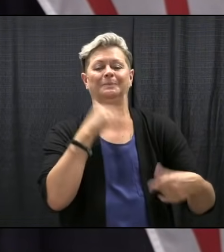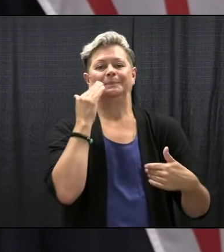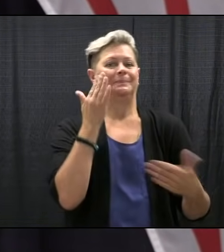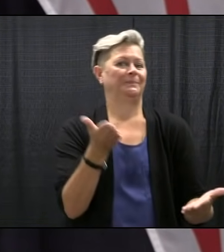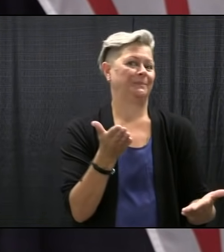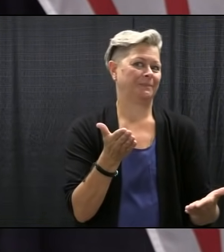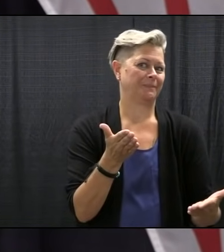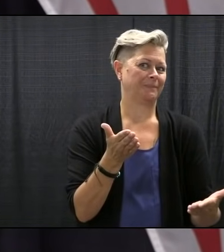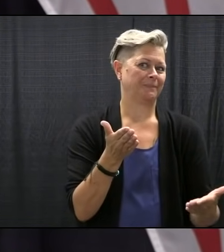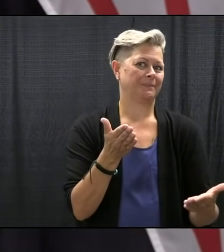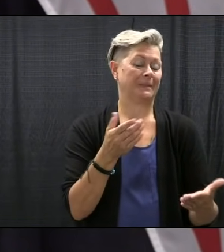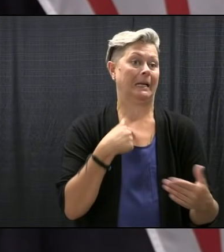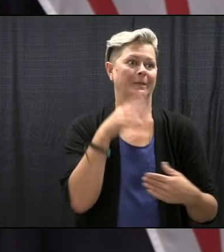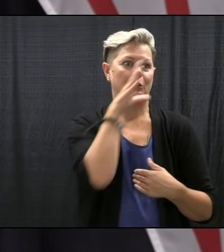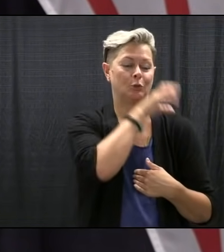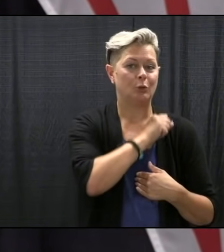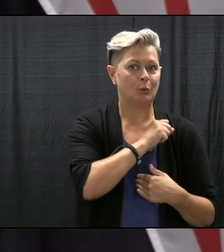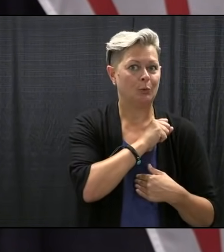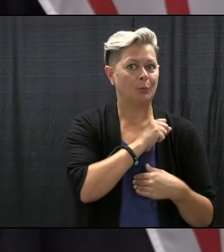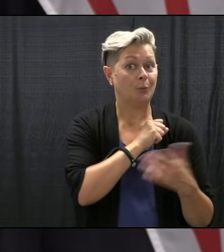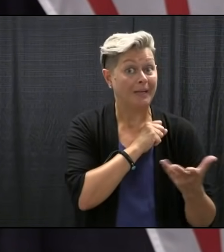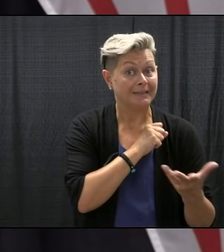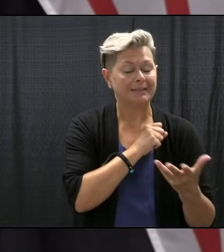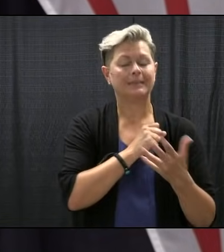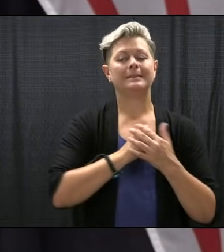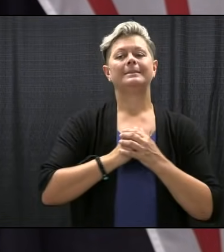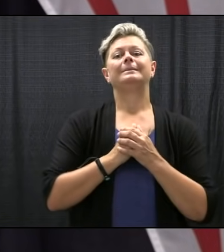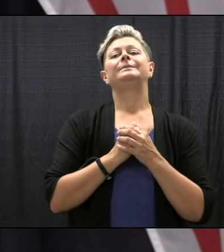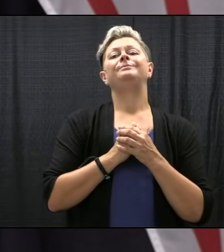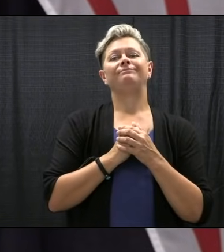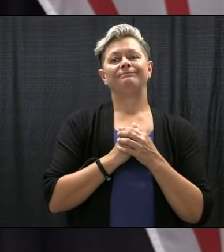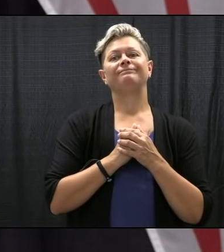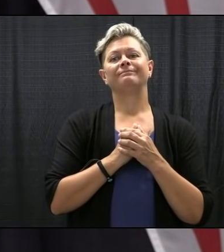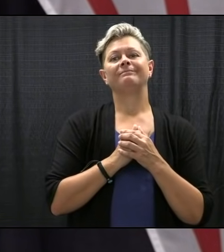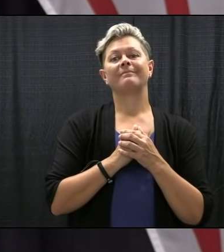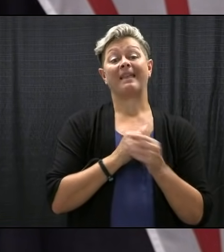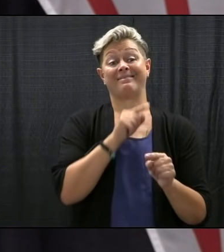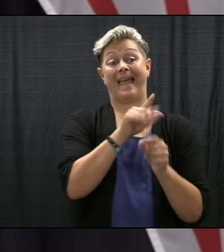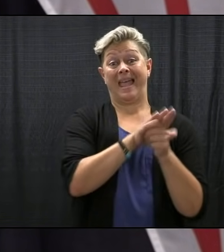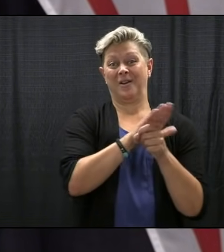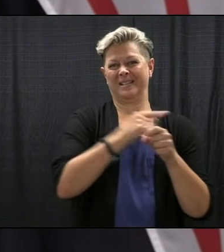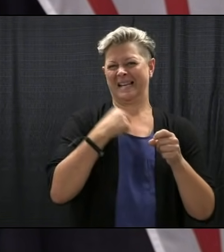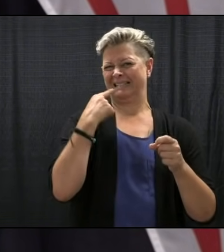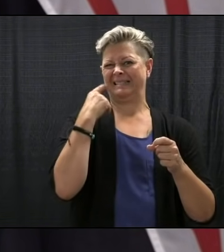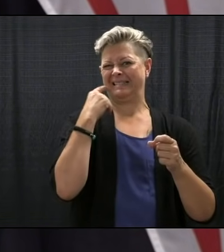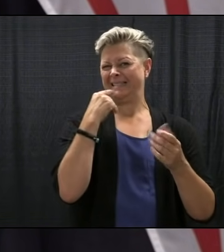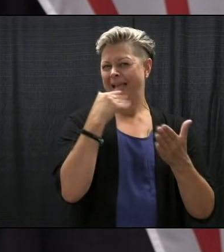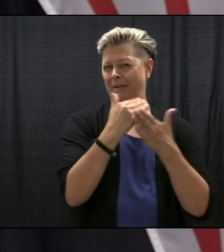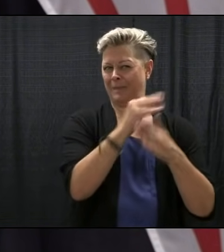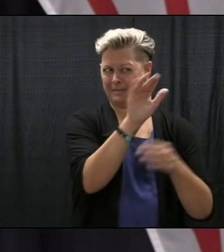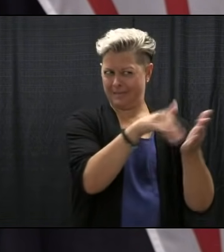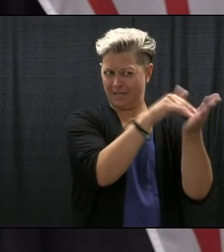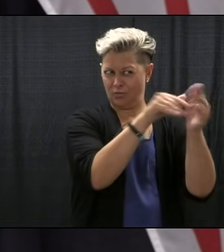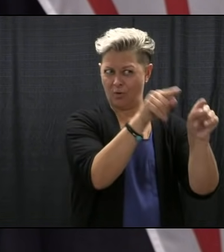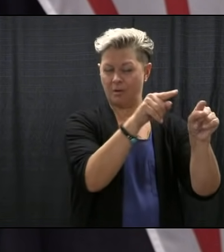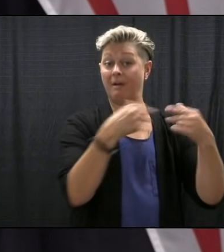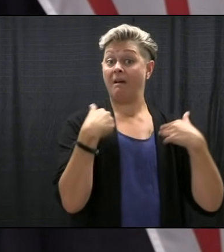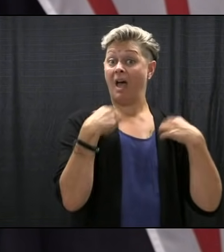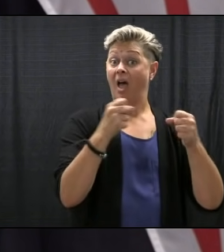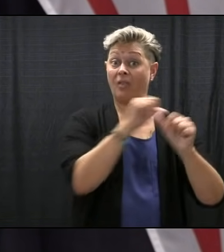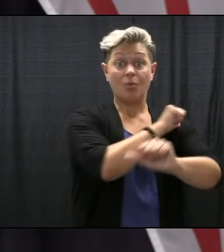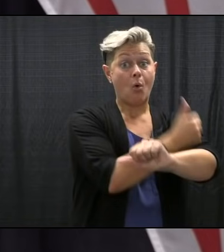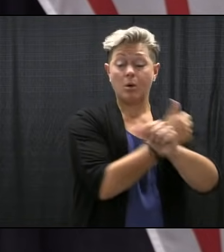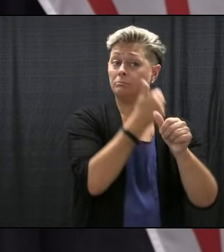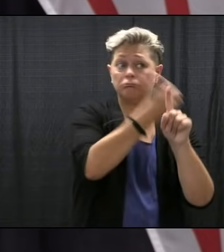do, however, believe very clearly that in the case, the areas I mentioned, that the health authority there has been